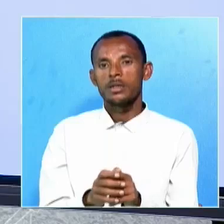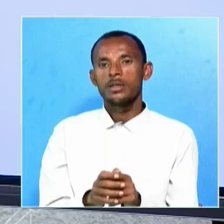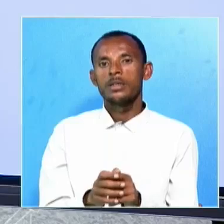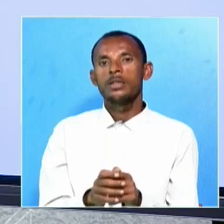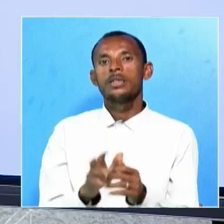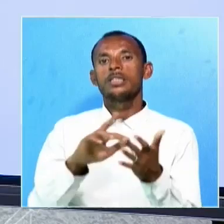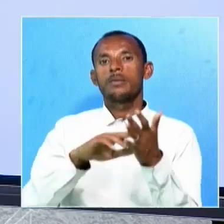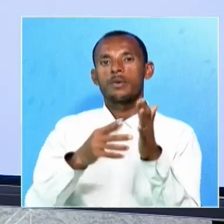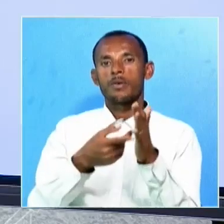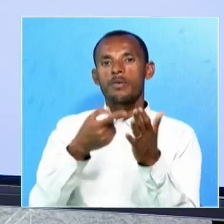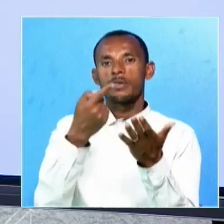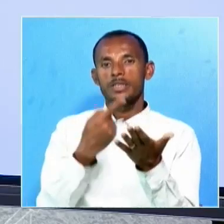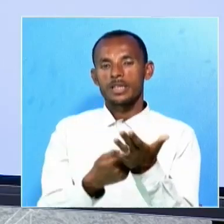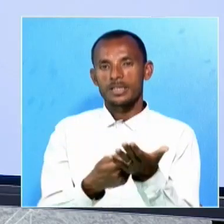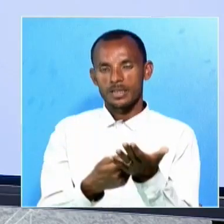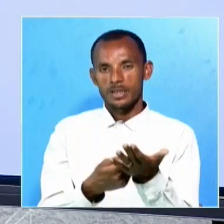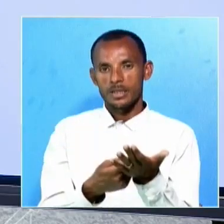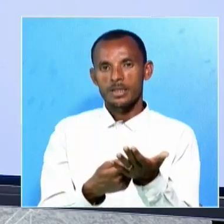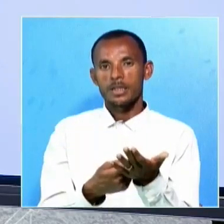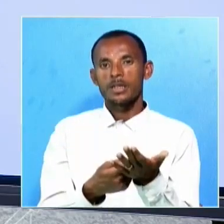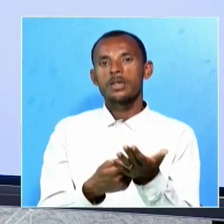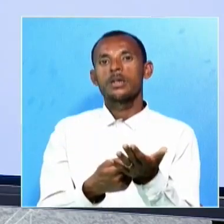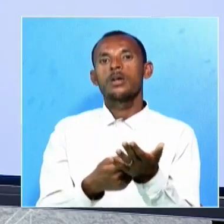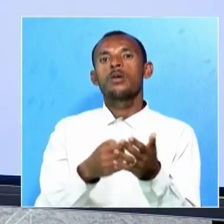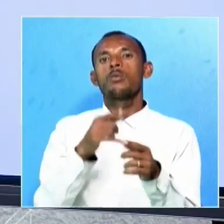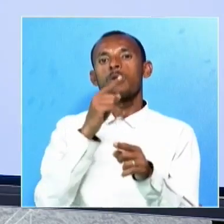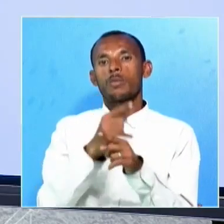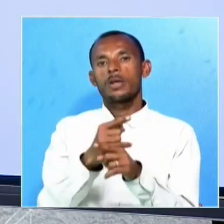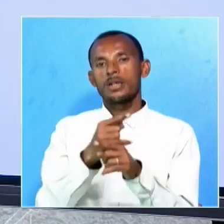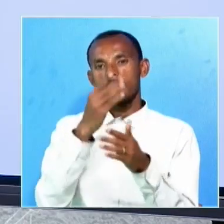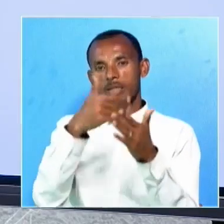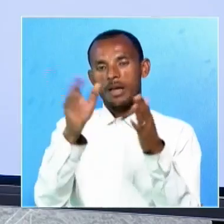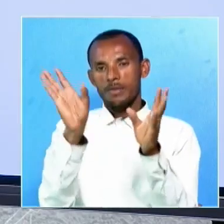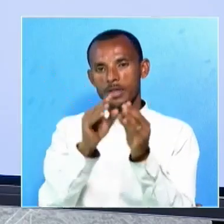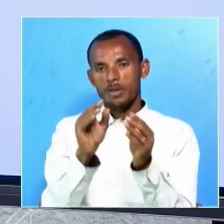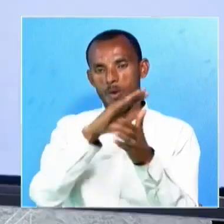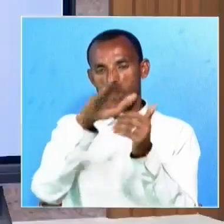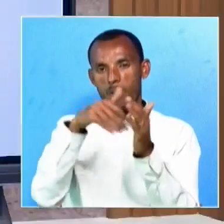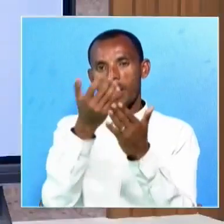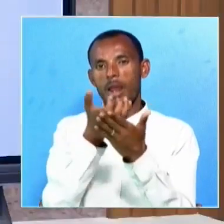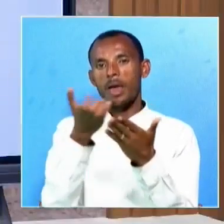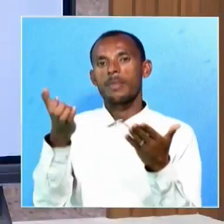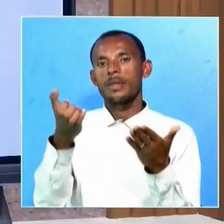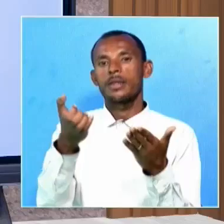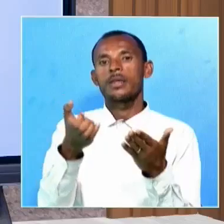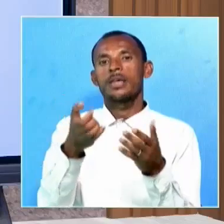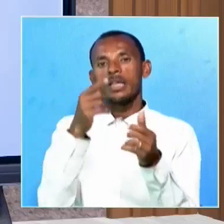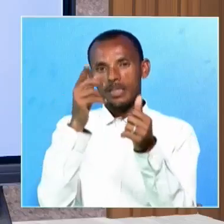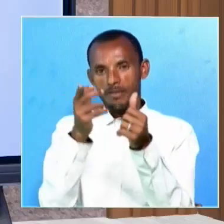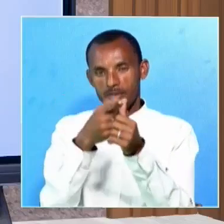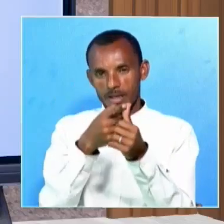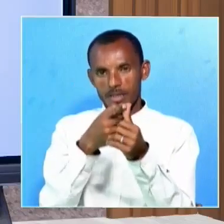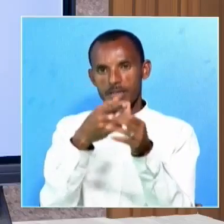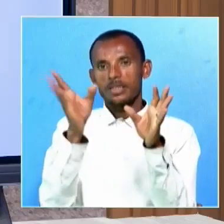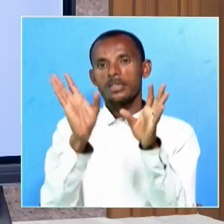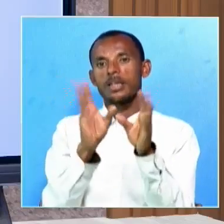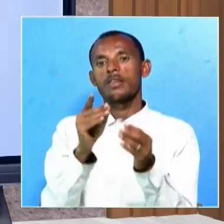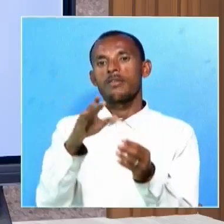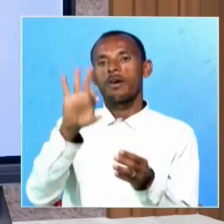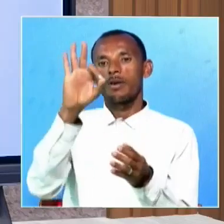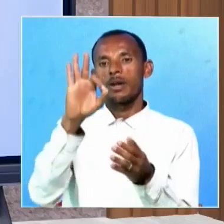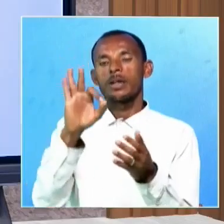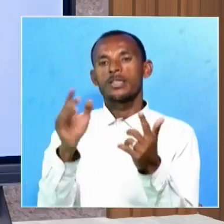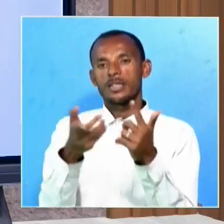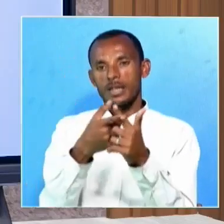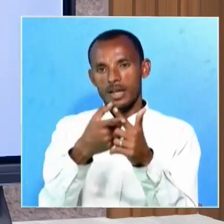The meaning of this one, proper subset, means all elements in this set are found in this